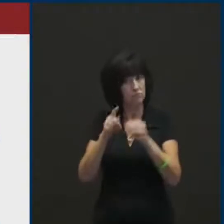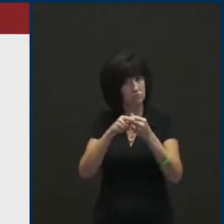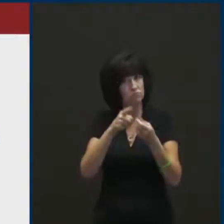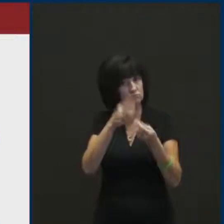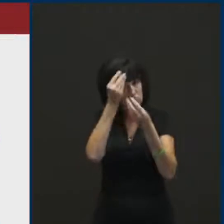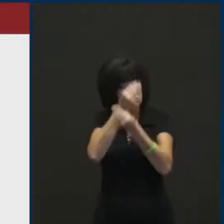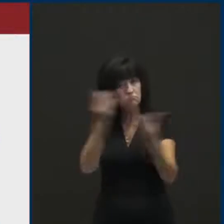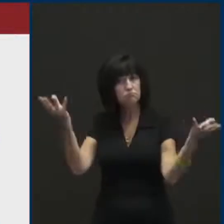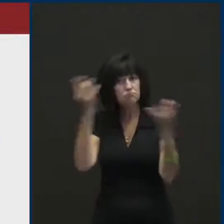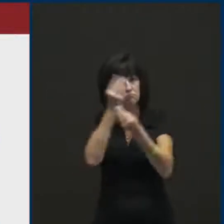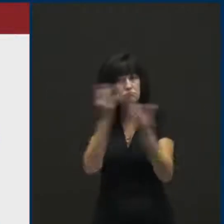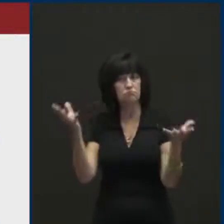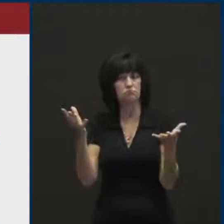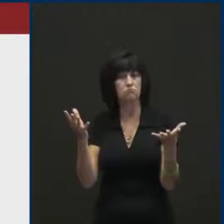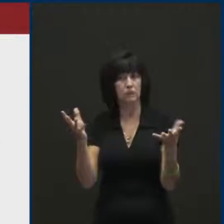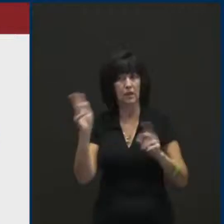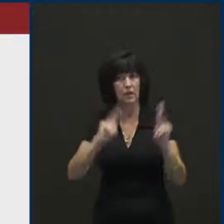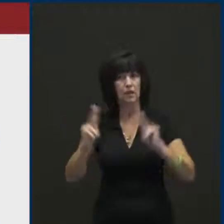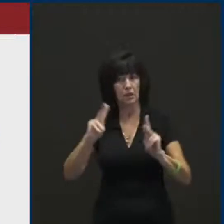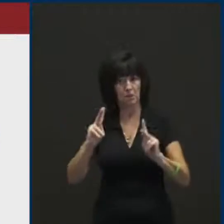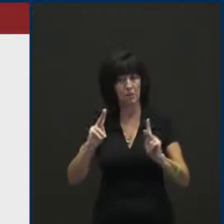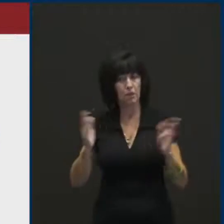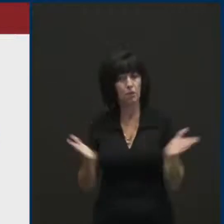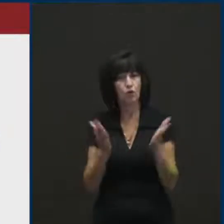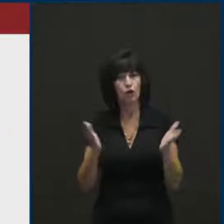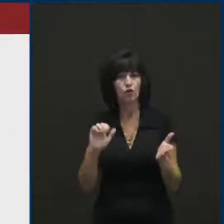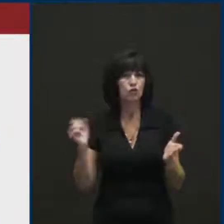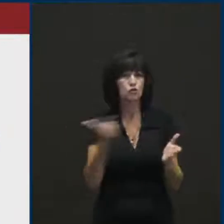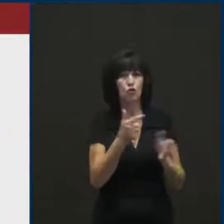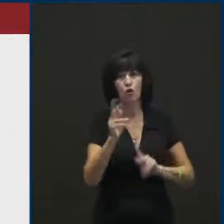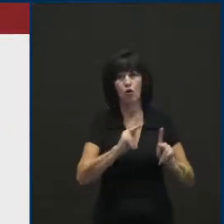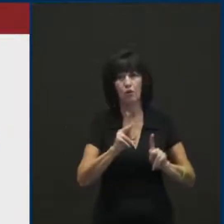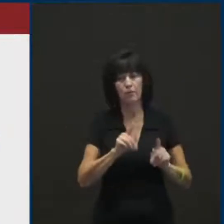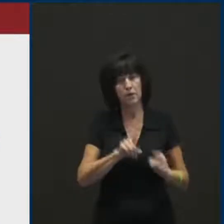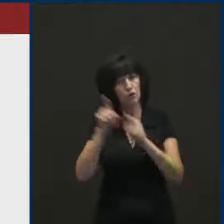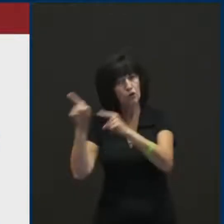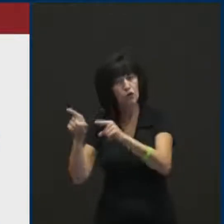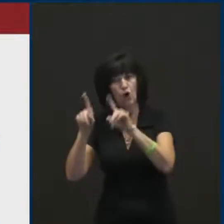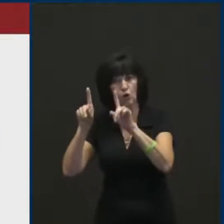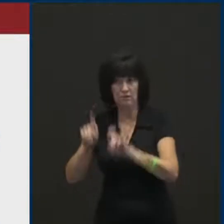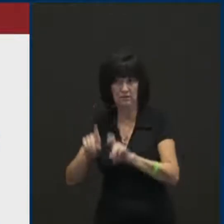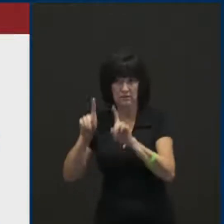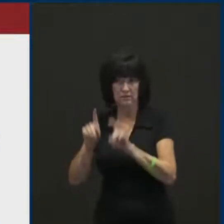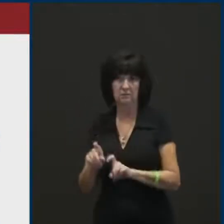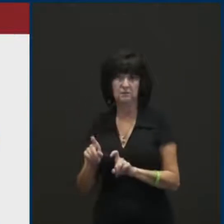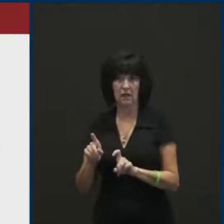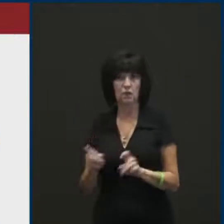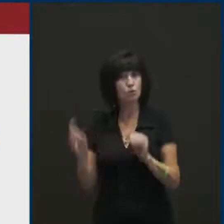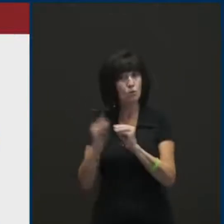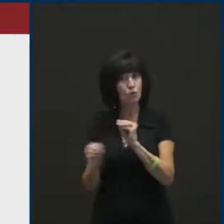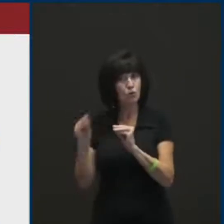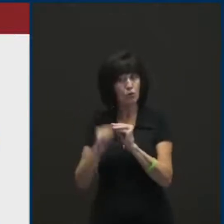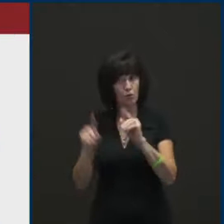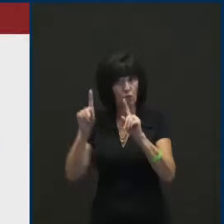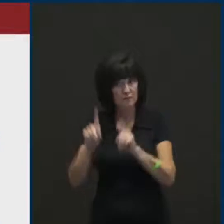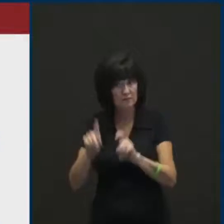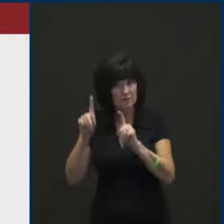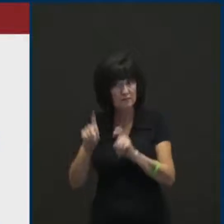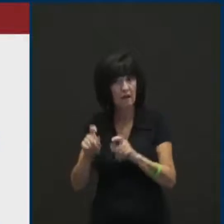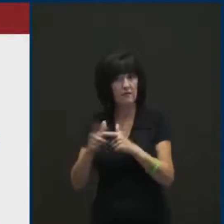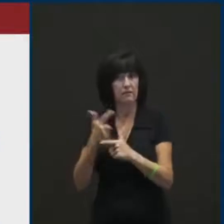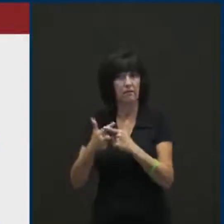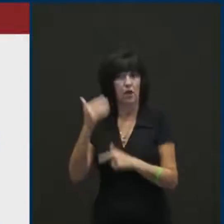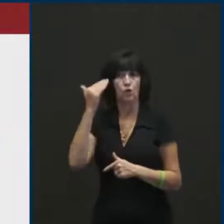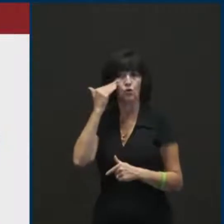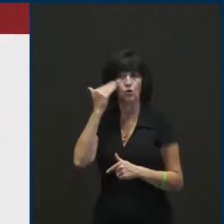that's available right now. As always, the more testing we can do, the more cases we can identify and isolate, the